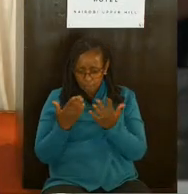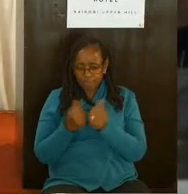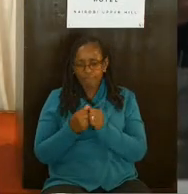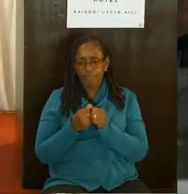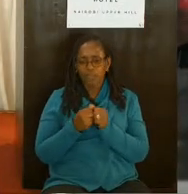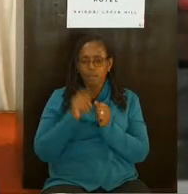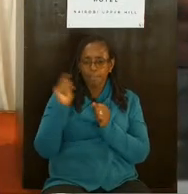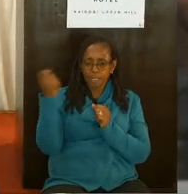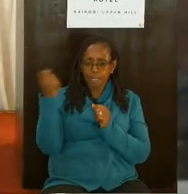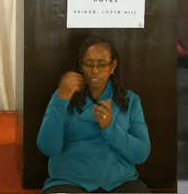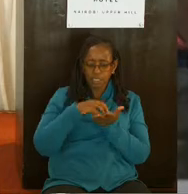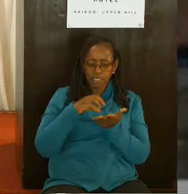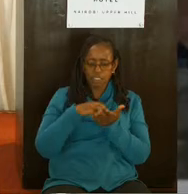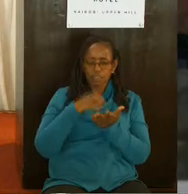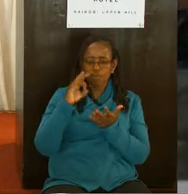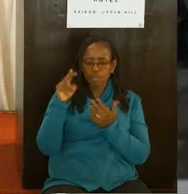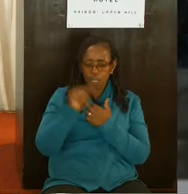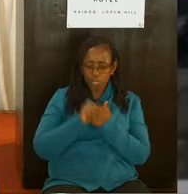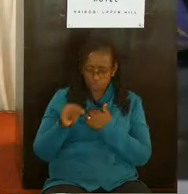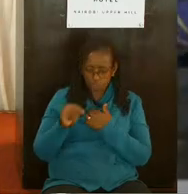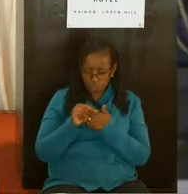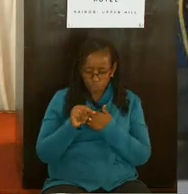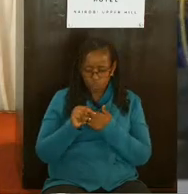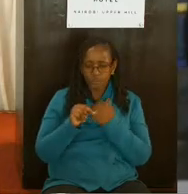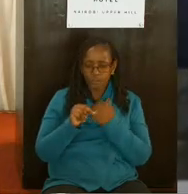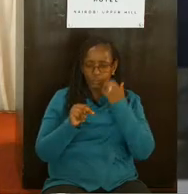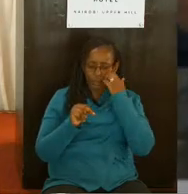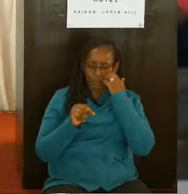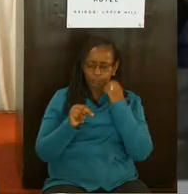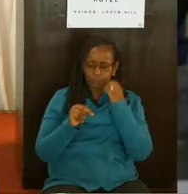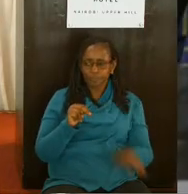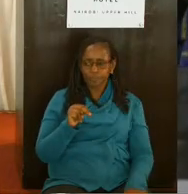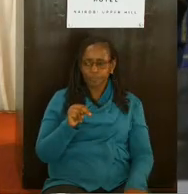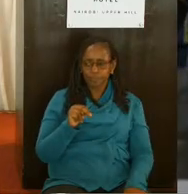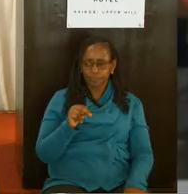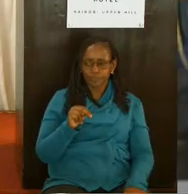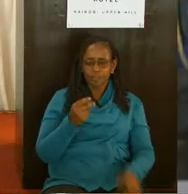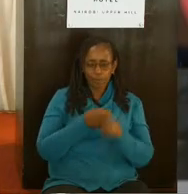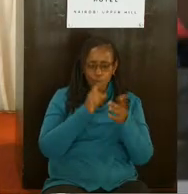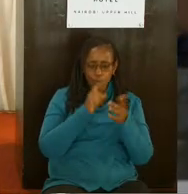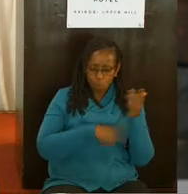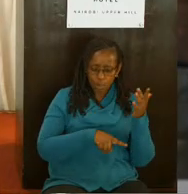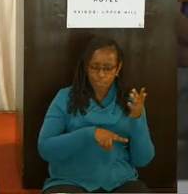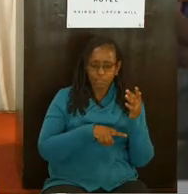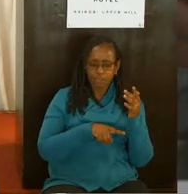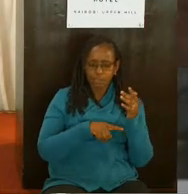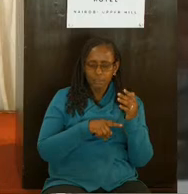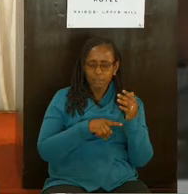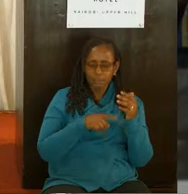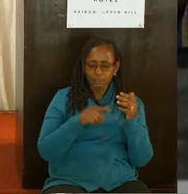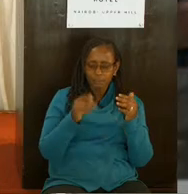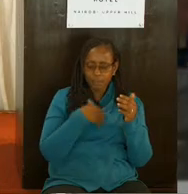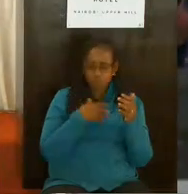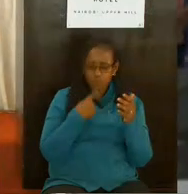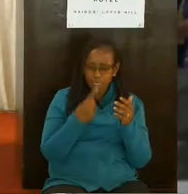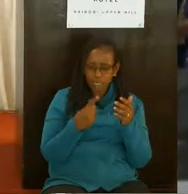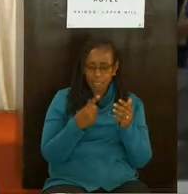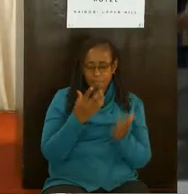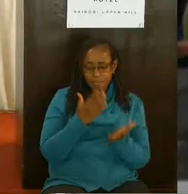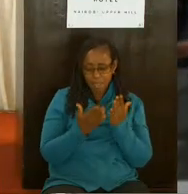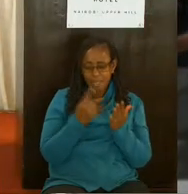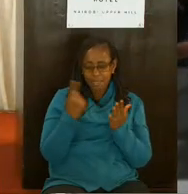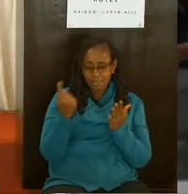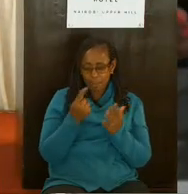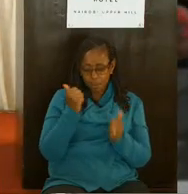presidential state of the nation from what malombe and and and Ambassador and Joshua your feedback perhaps something